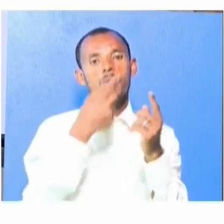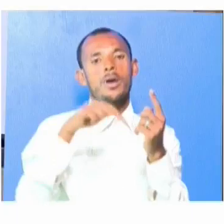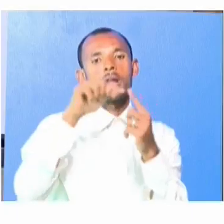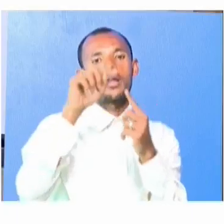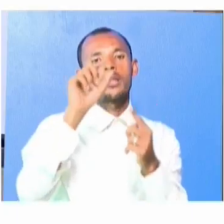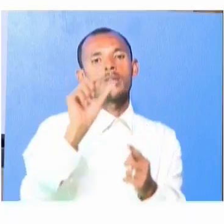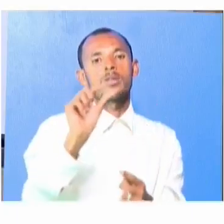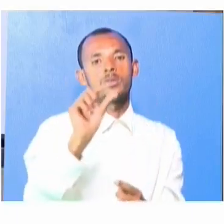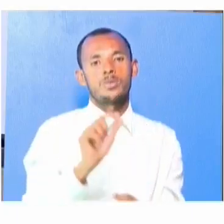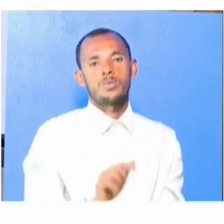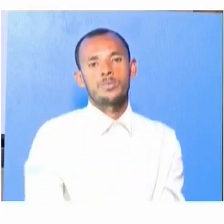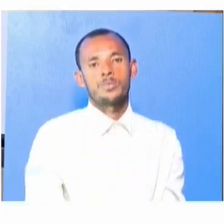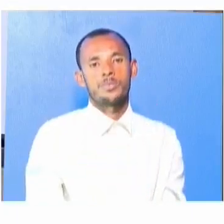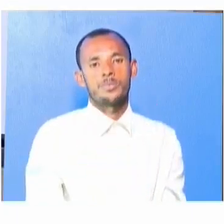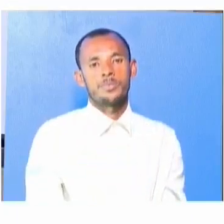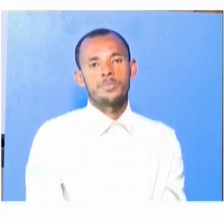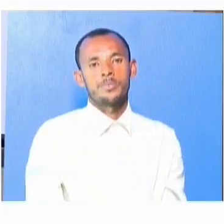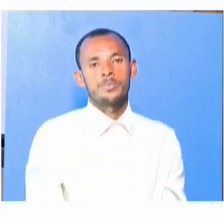Arrange